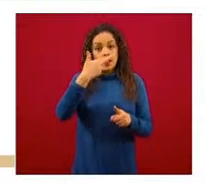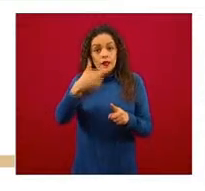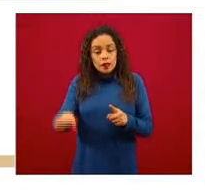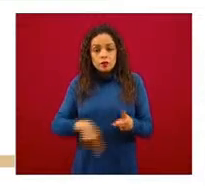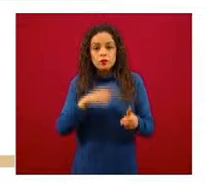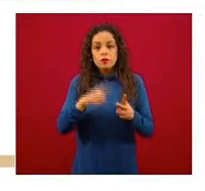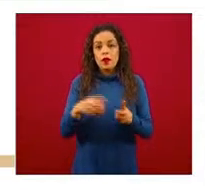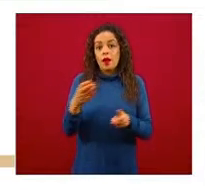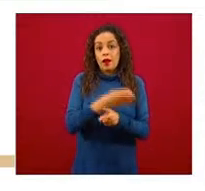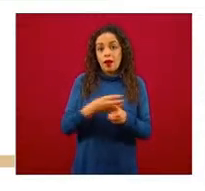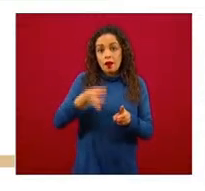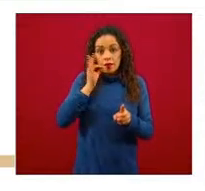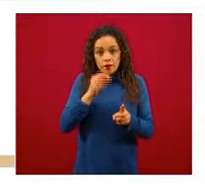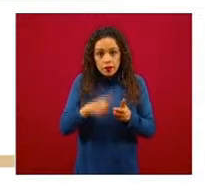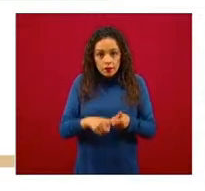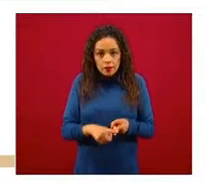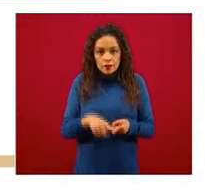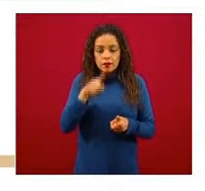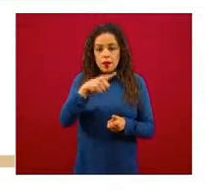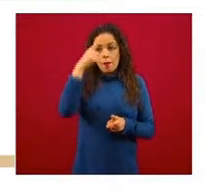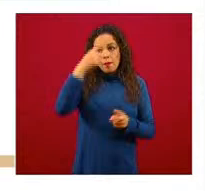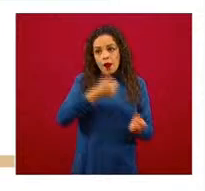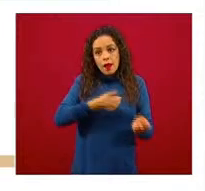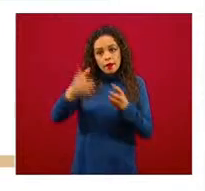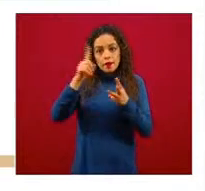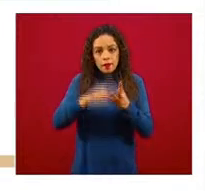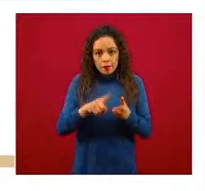and cafeterias,